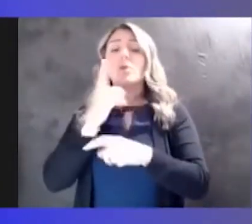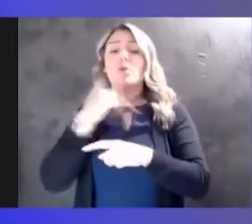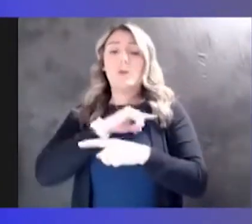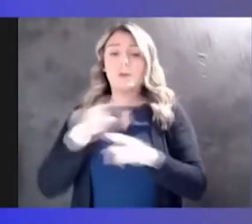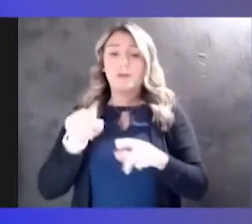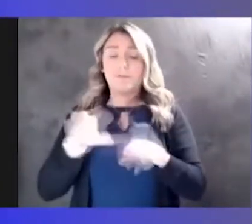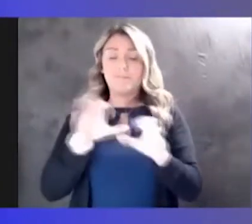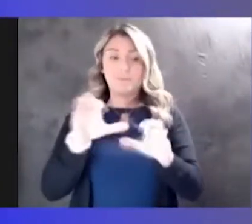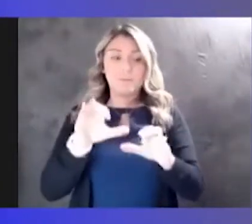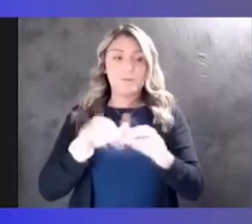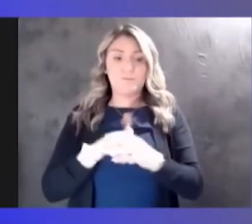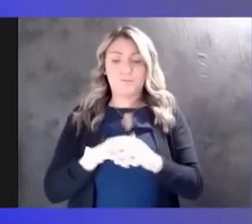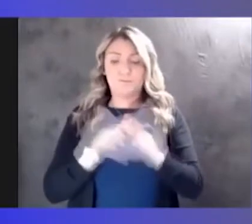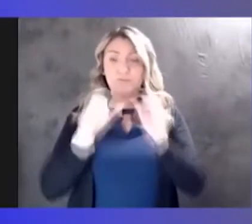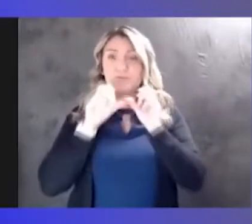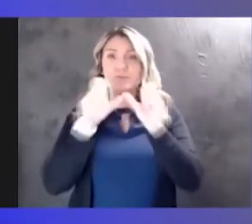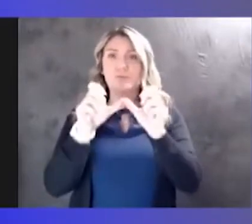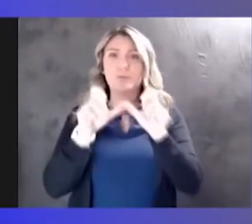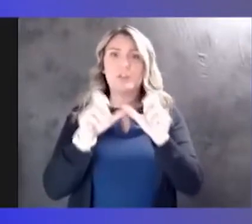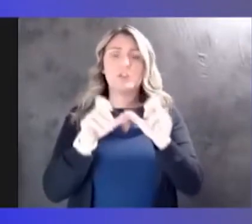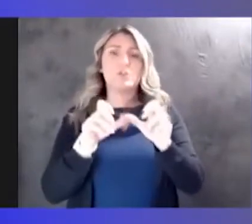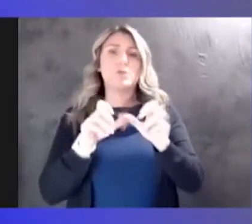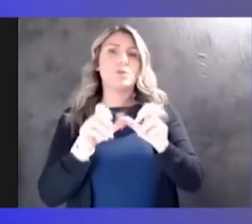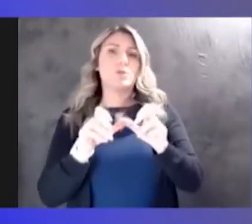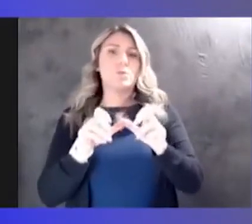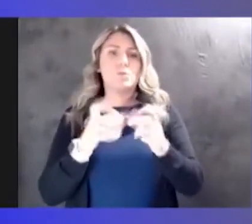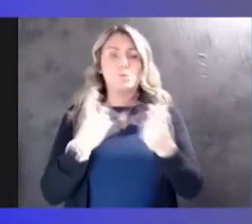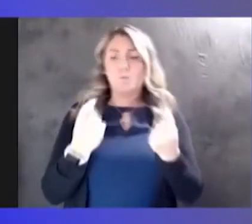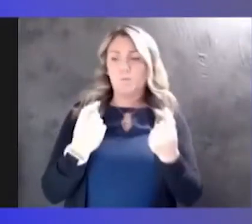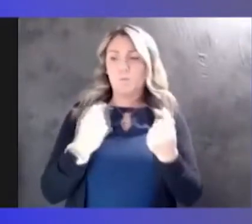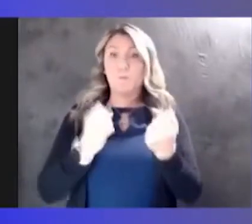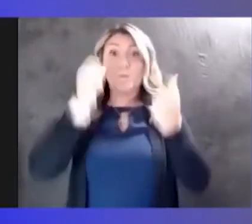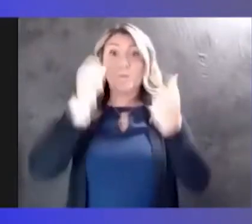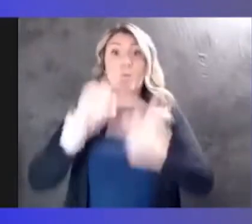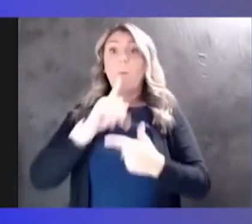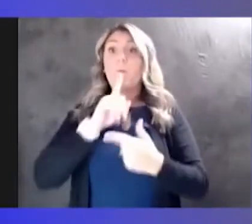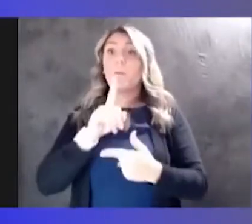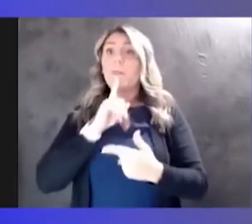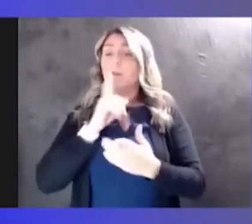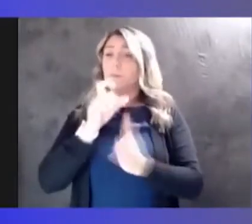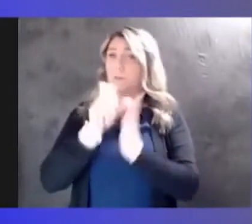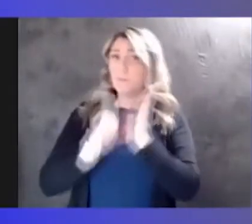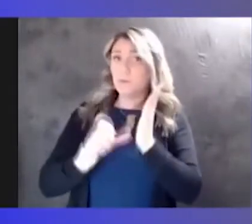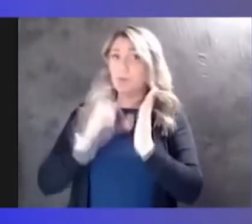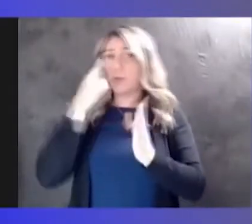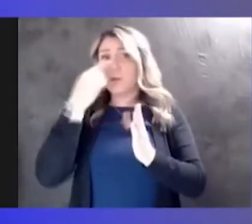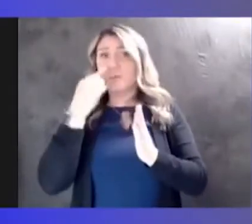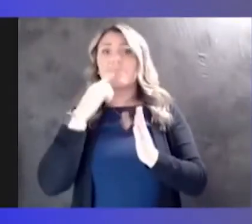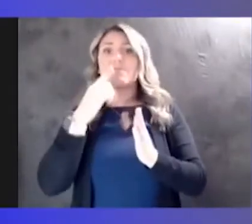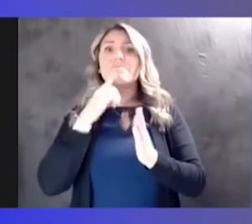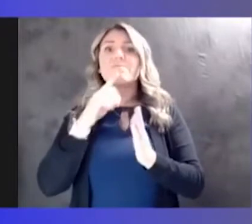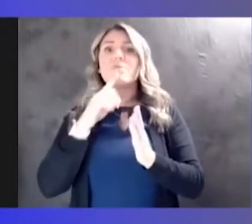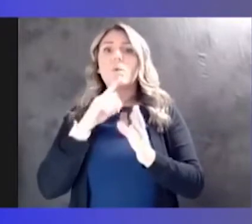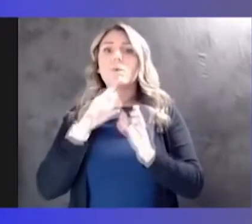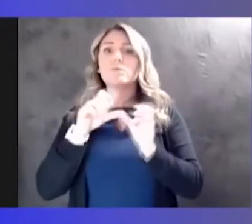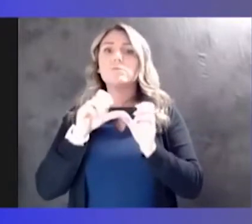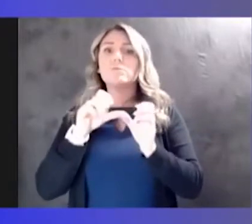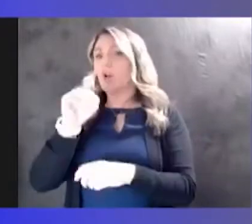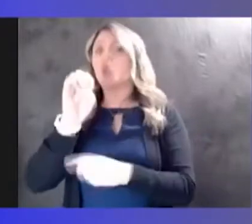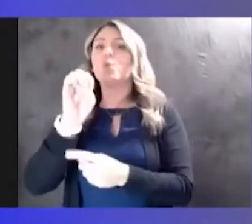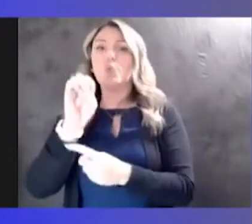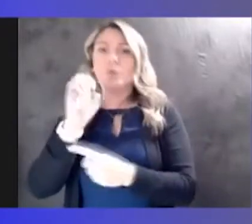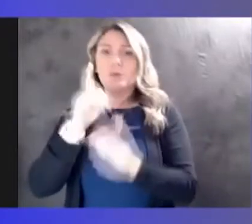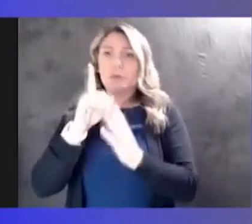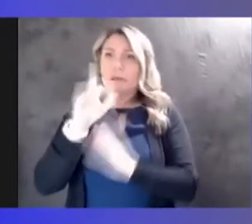to perform essentially all of the procedures for the acute cancer diagnoses. We